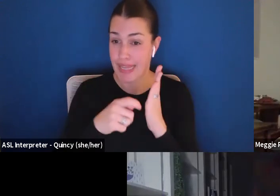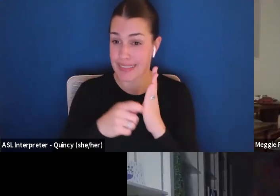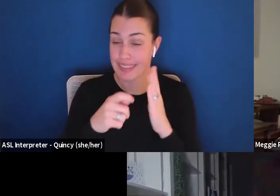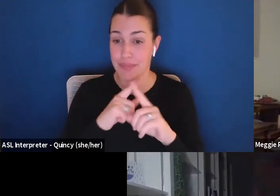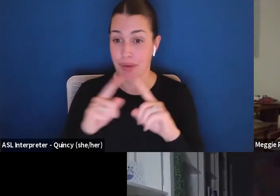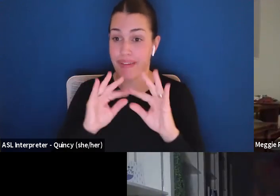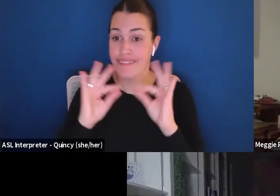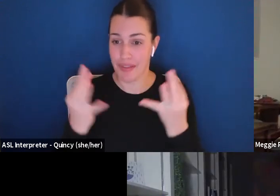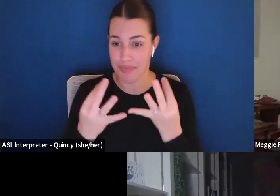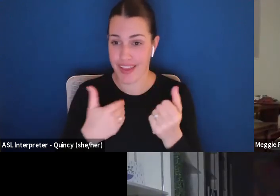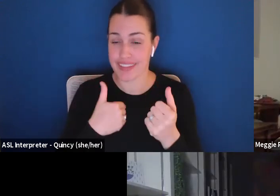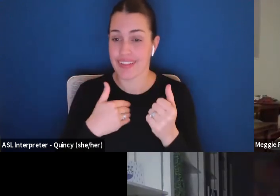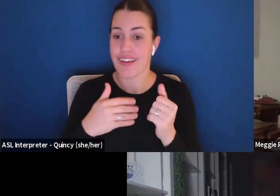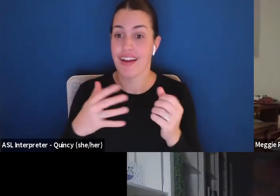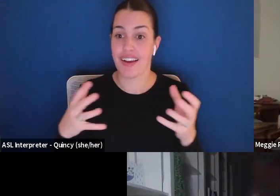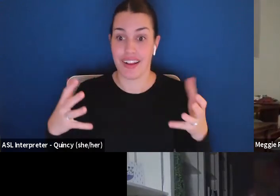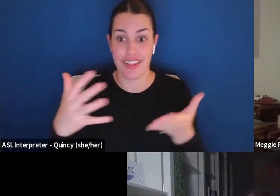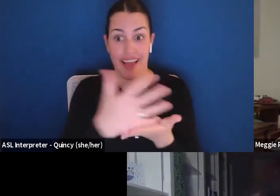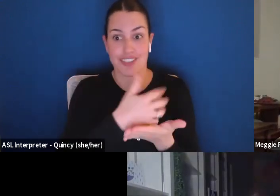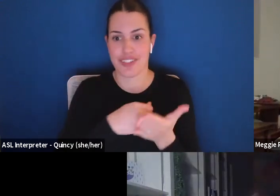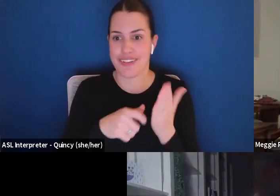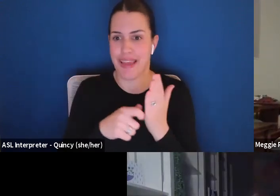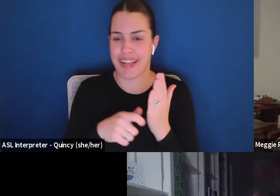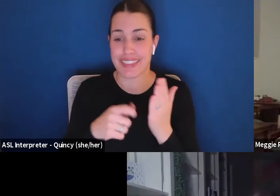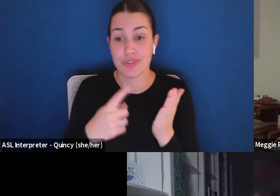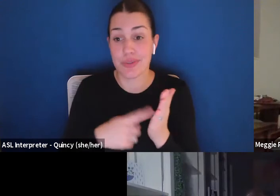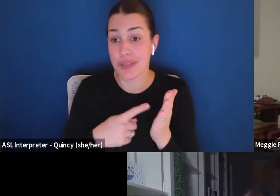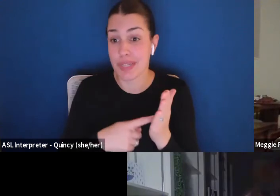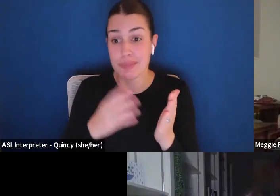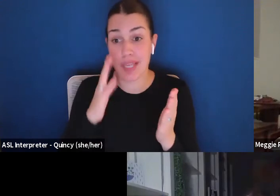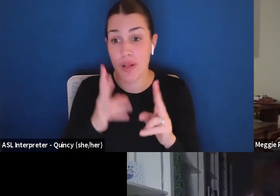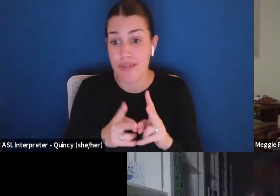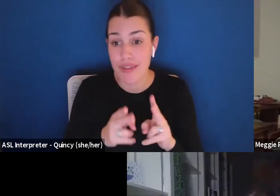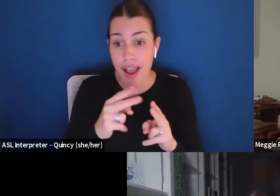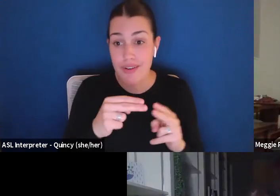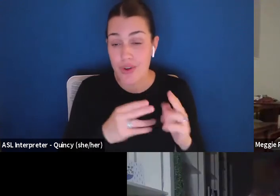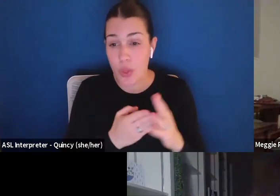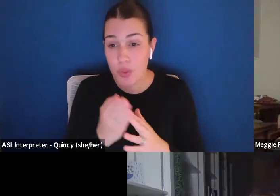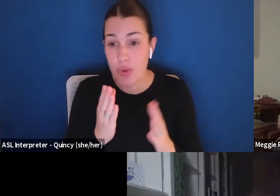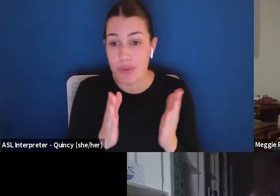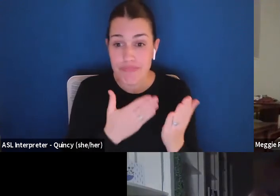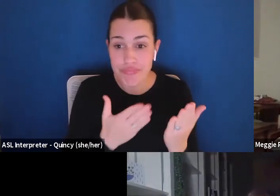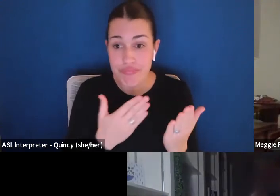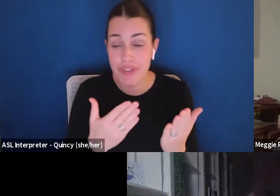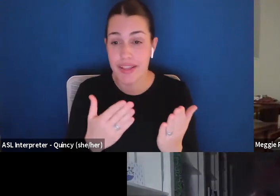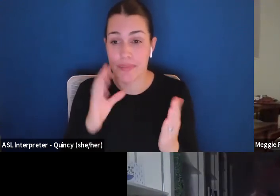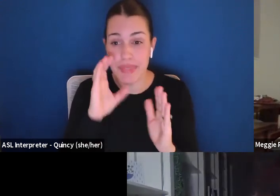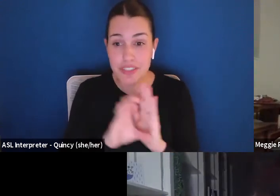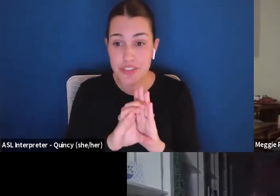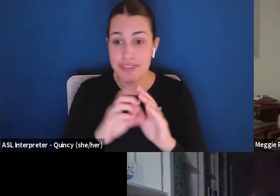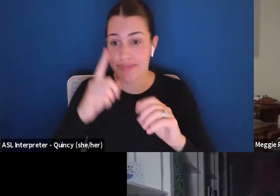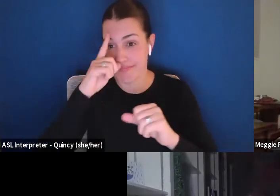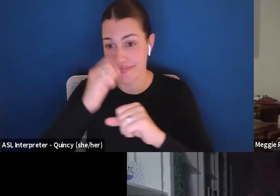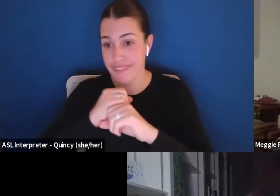has a collection of magazines, and sometimes, I'll cut some pictures out, some words from the magazines, and create a vision board. I